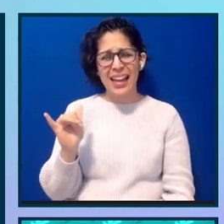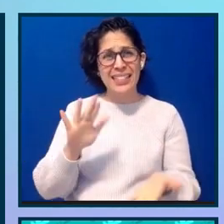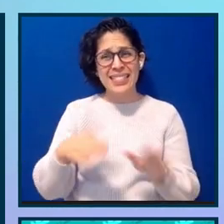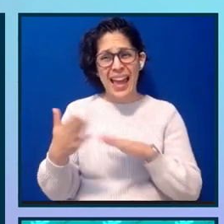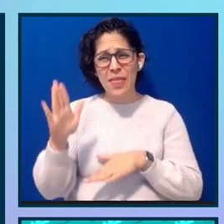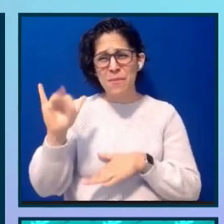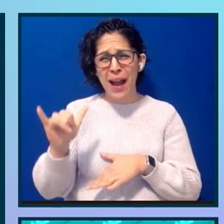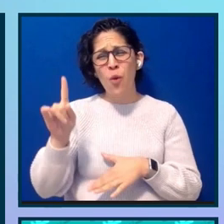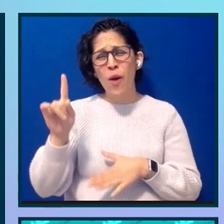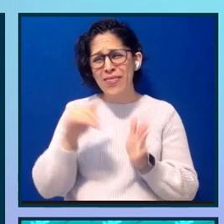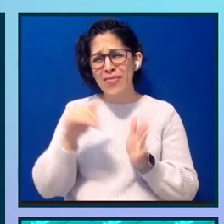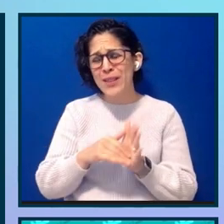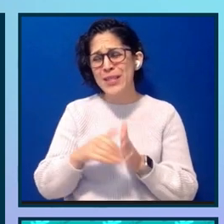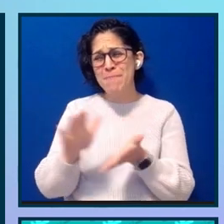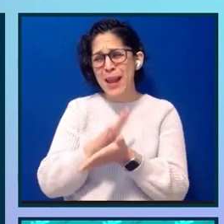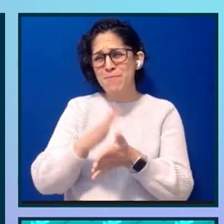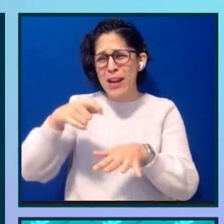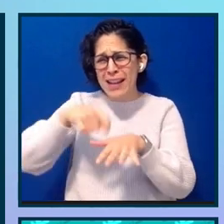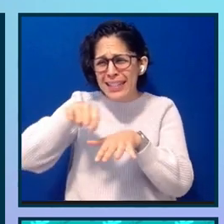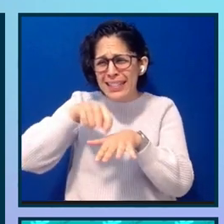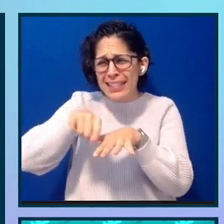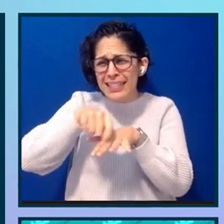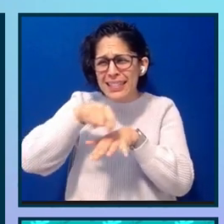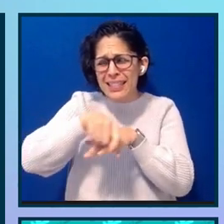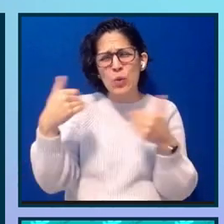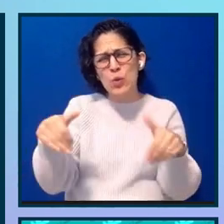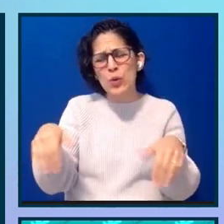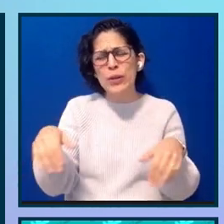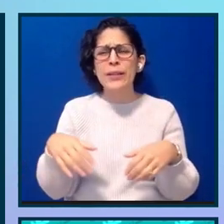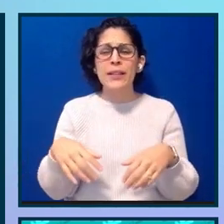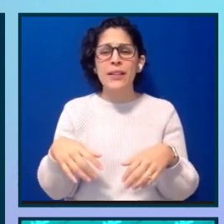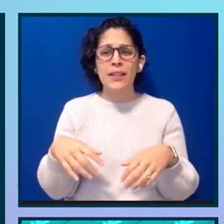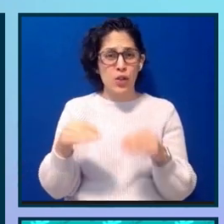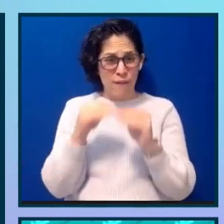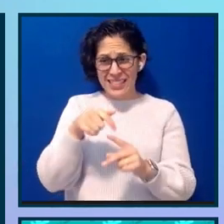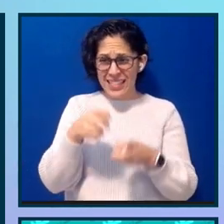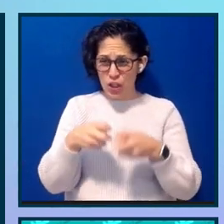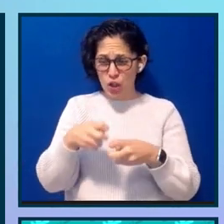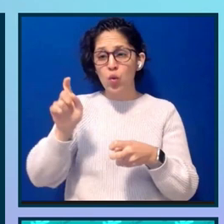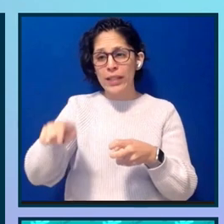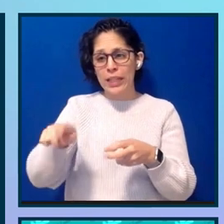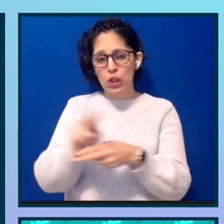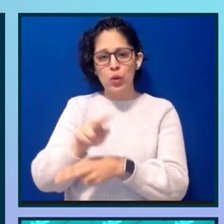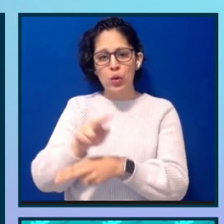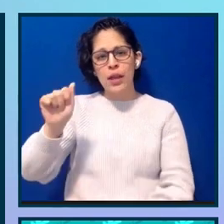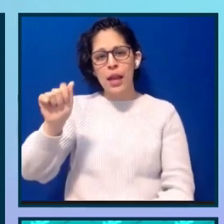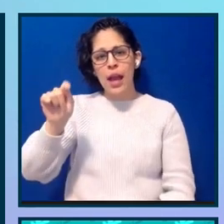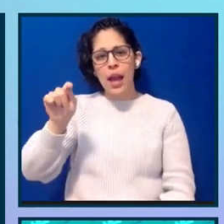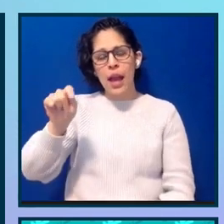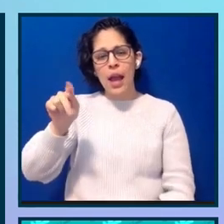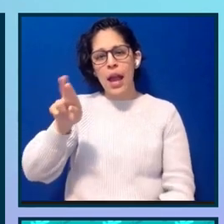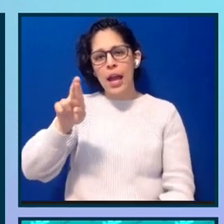cuts. To fix this specific issue, we'd need to use attribute area current and with the value